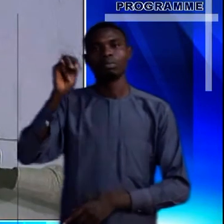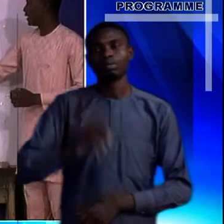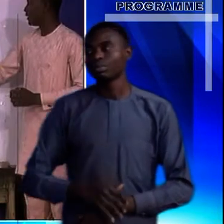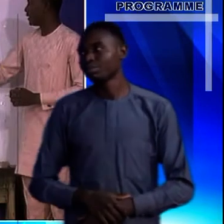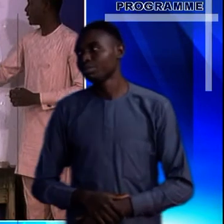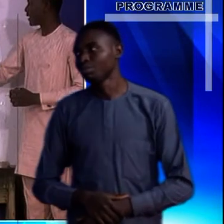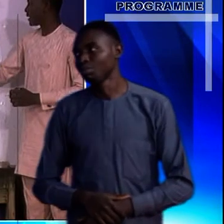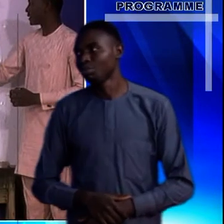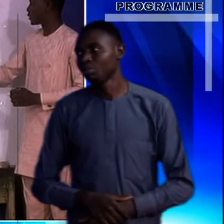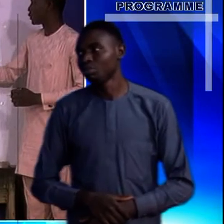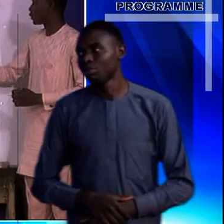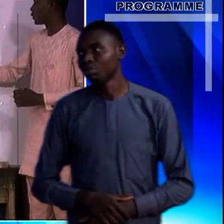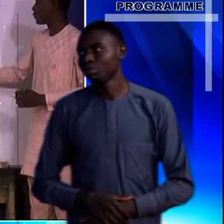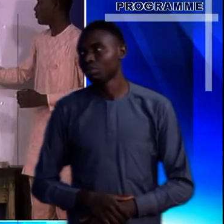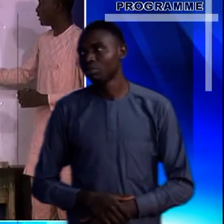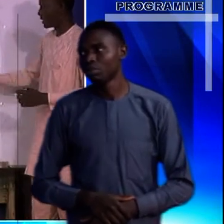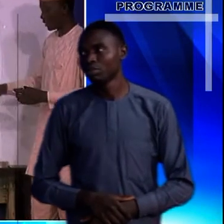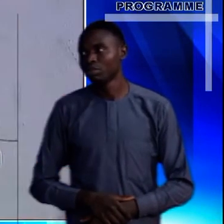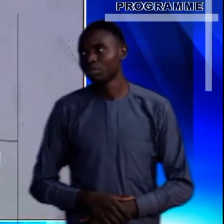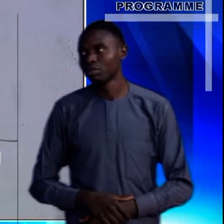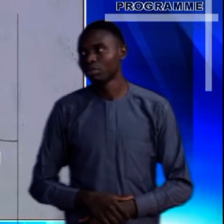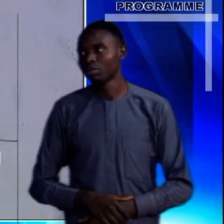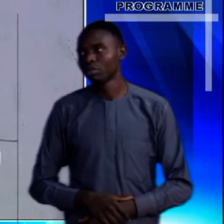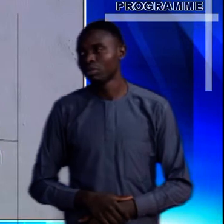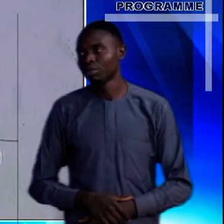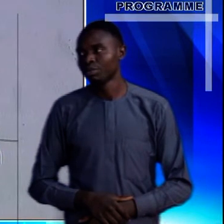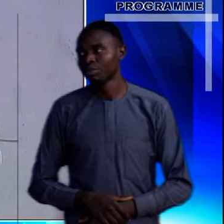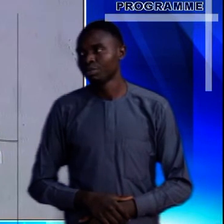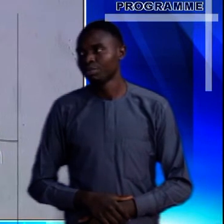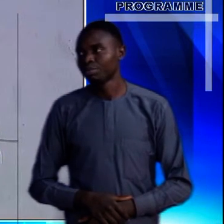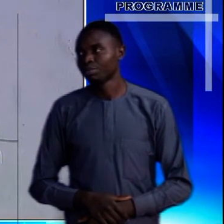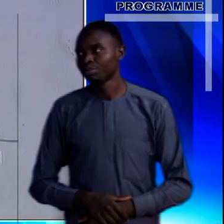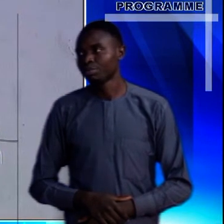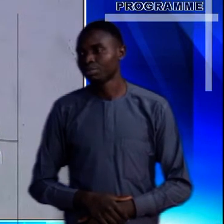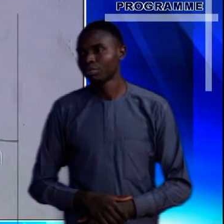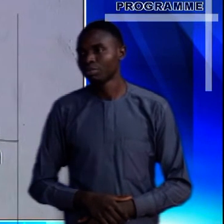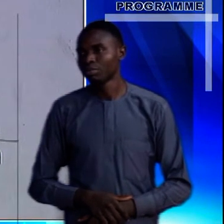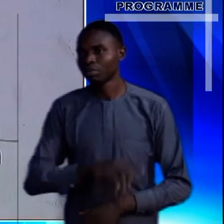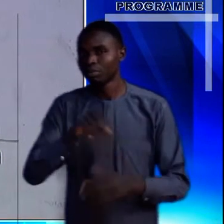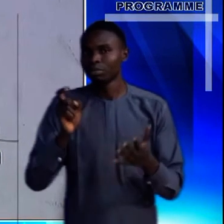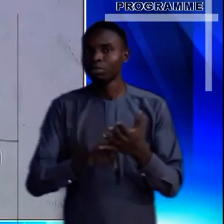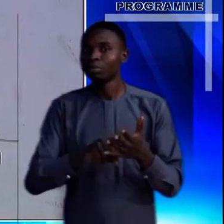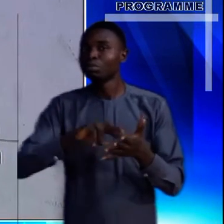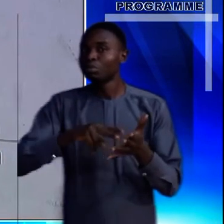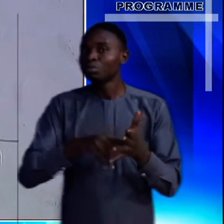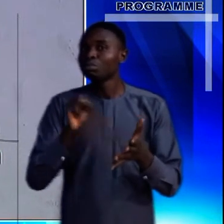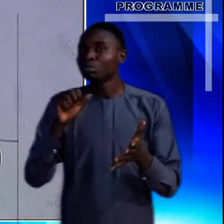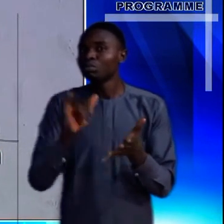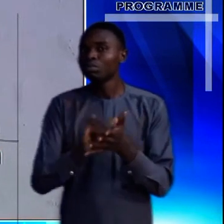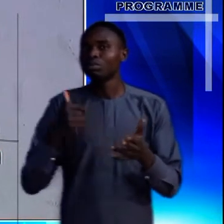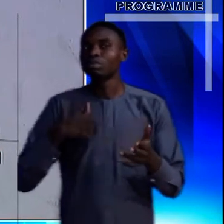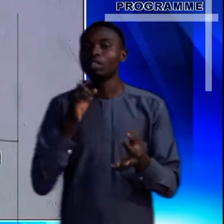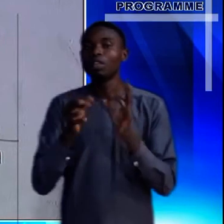30 millimeters to meter. Now, this means that if we have 30